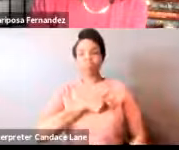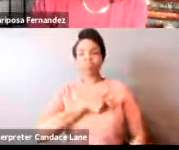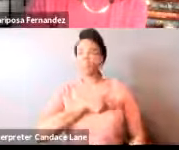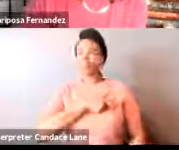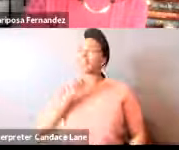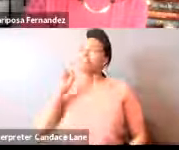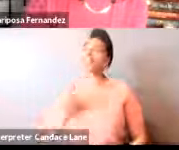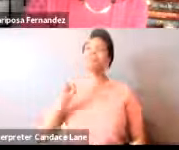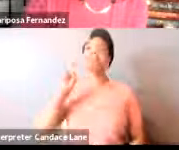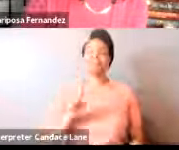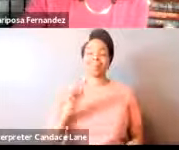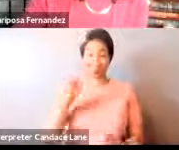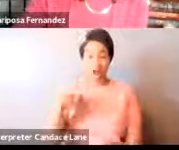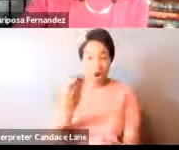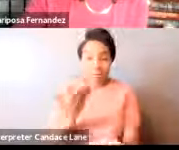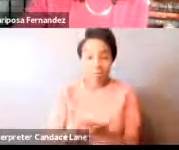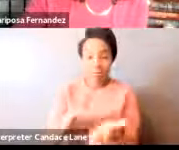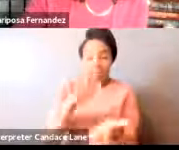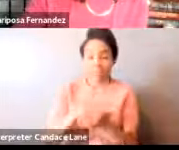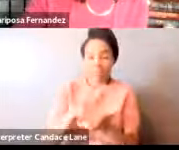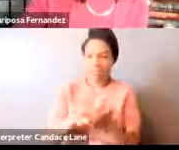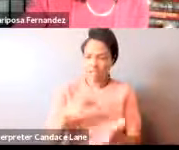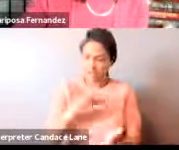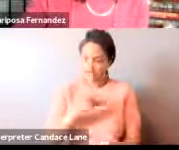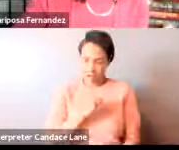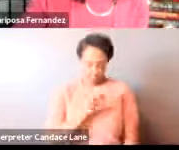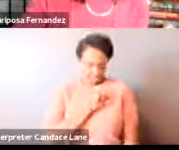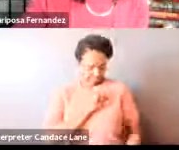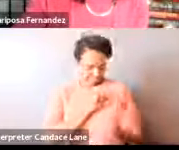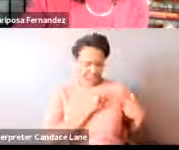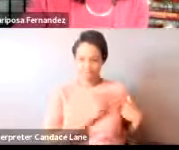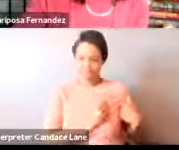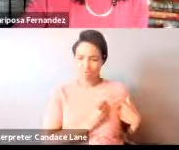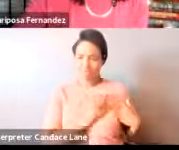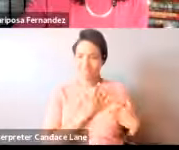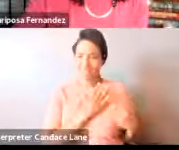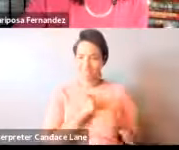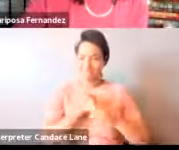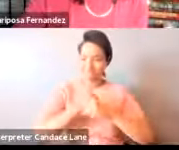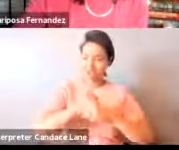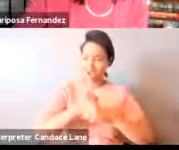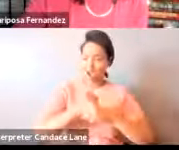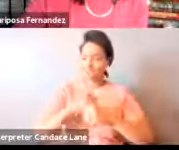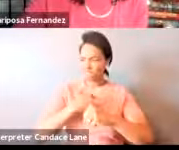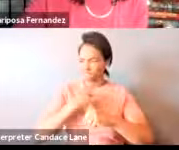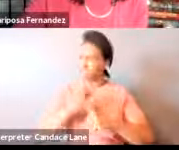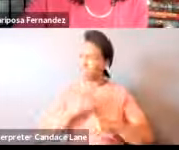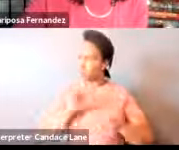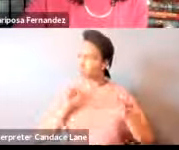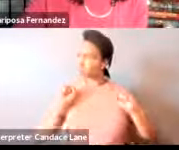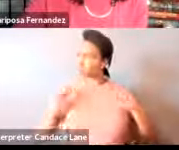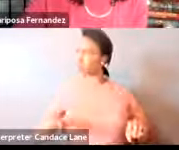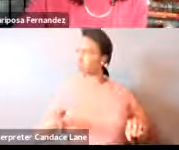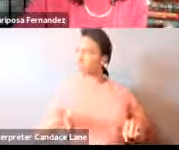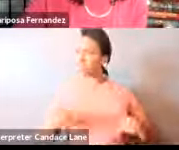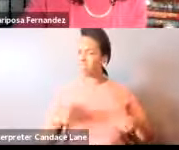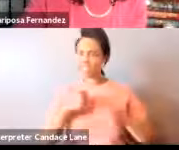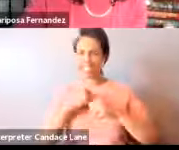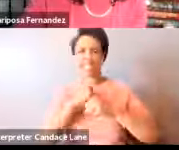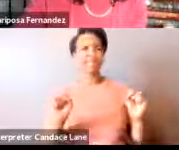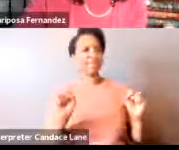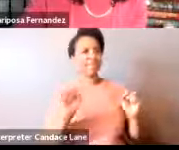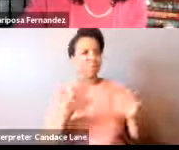children. I felt somehow protected by this button, felt that I could save the children and somehow save myself by